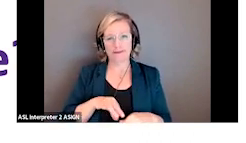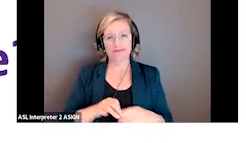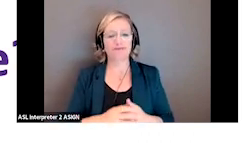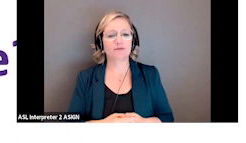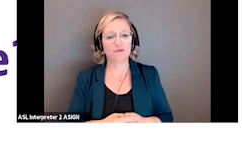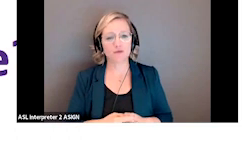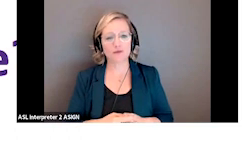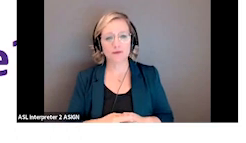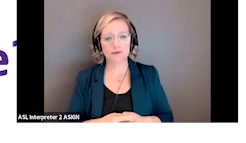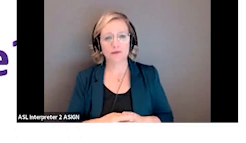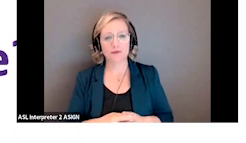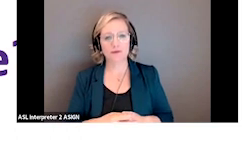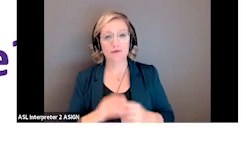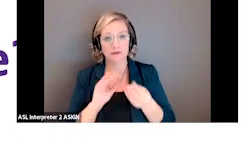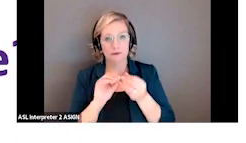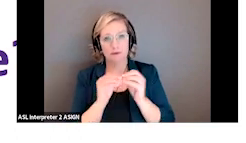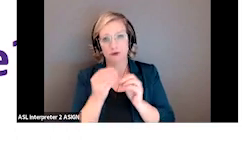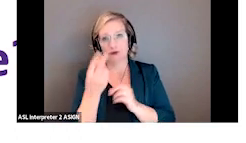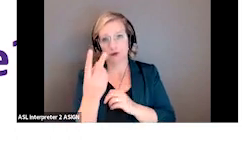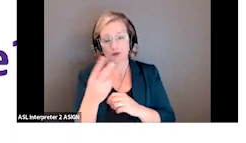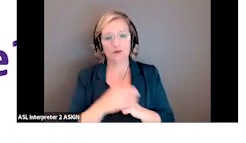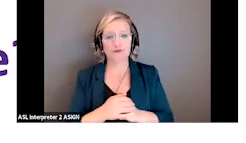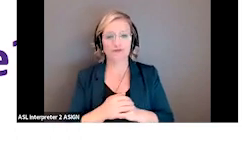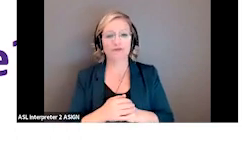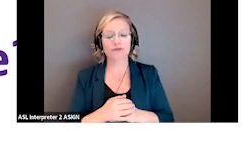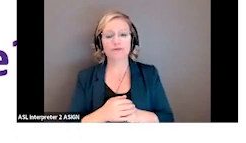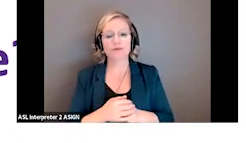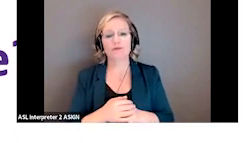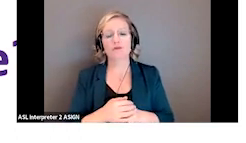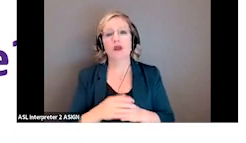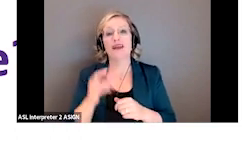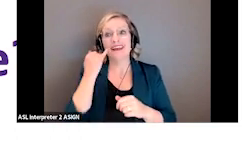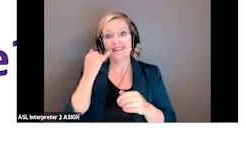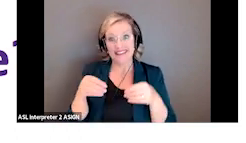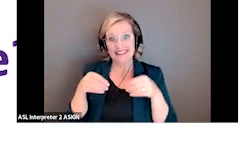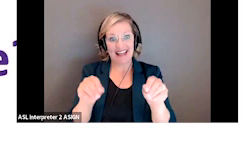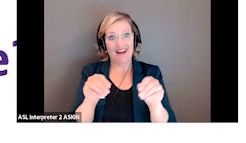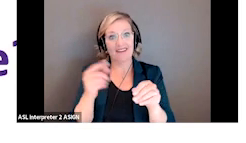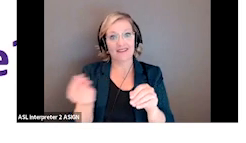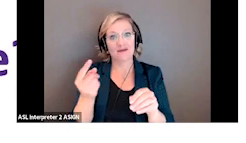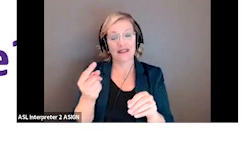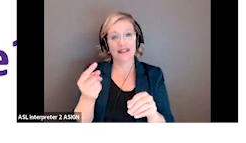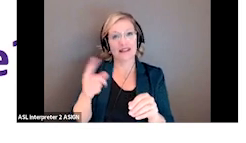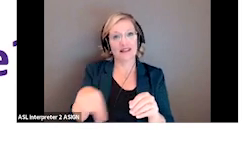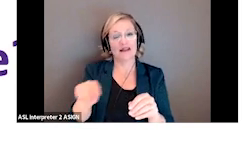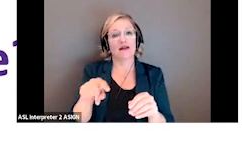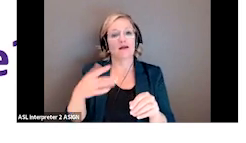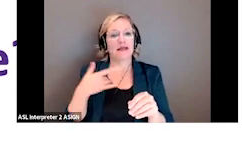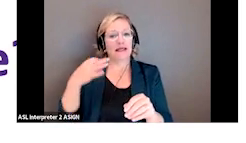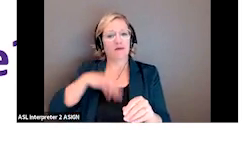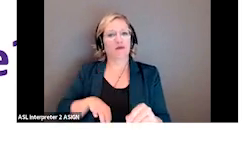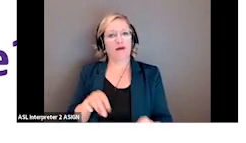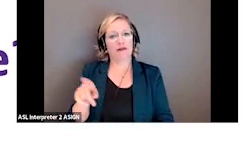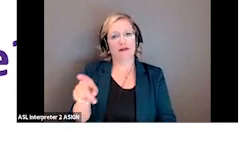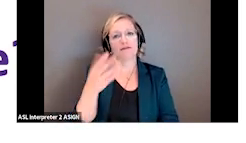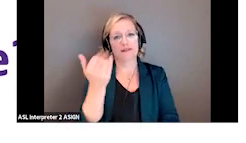The sellout referral fee, when you sell a product on Amazon, typical is 15%. There are